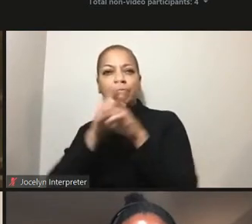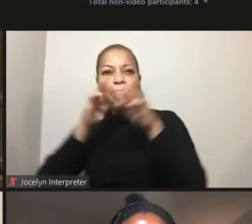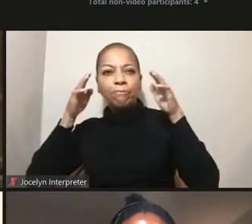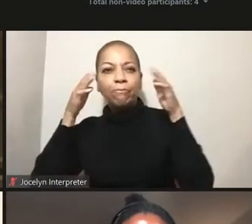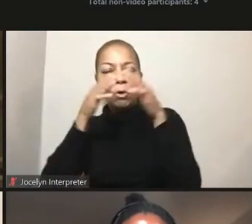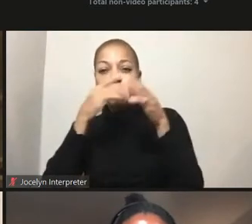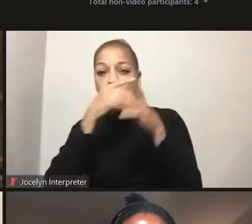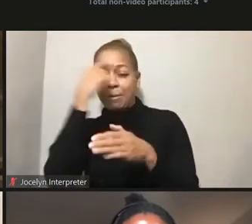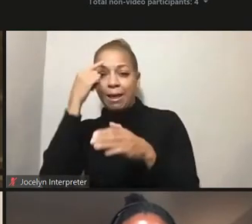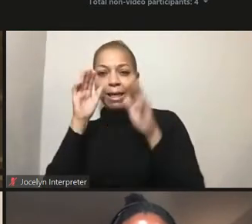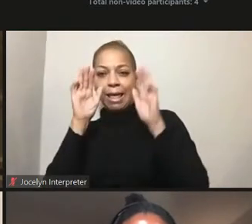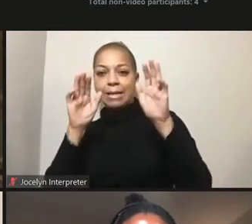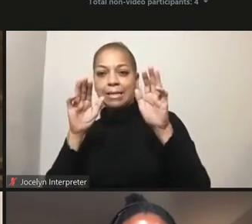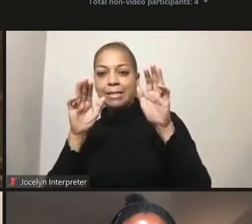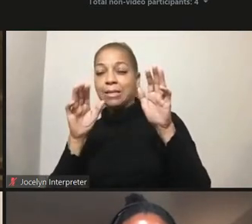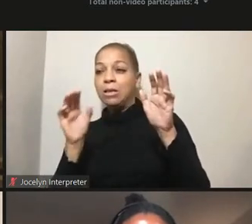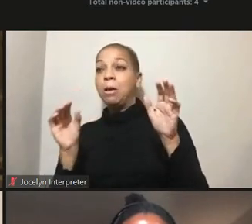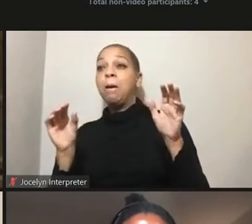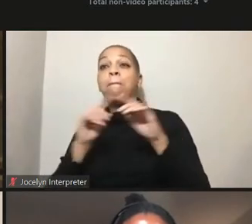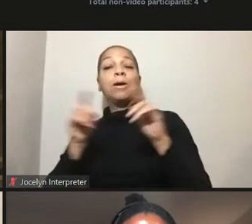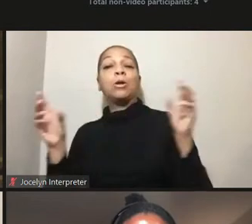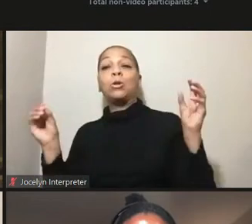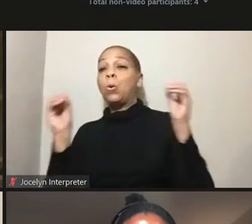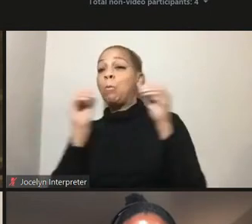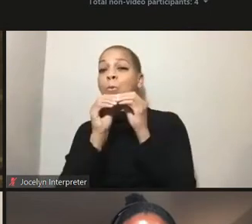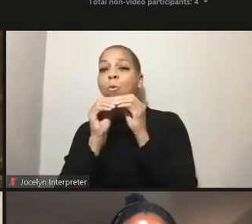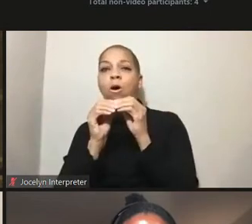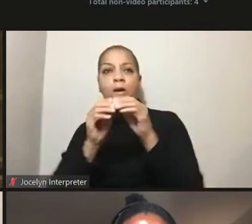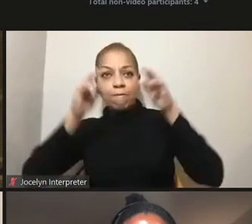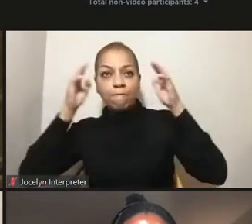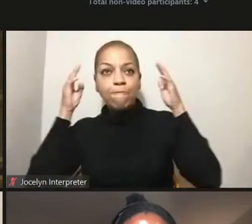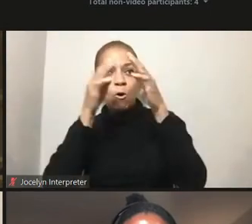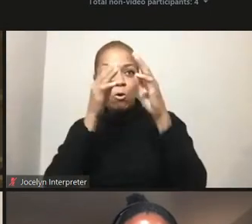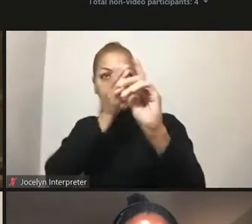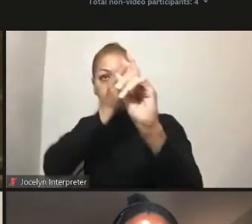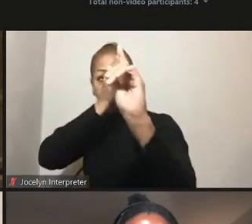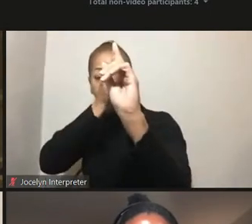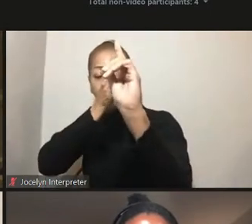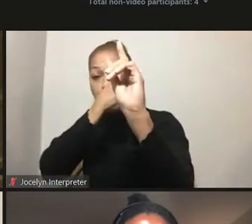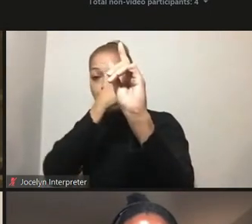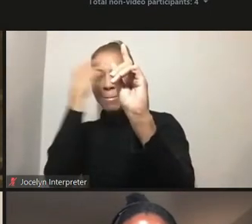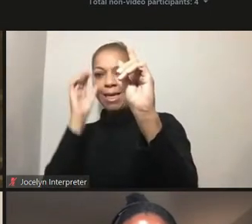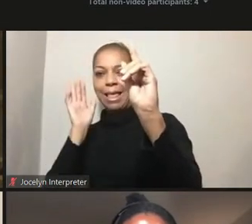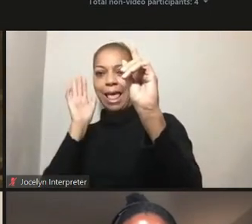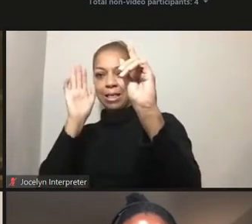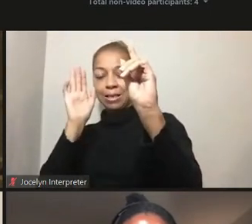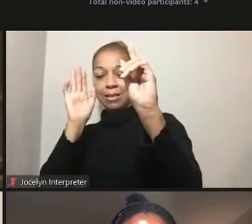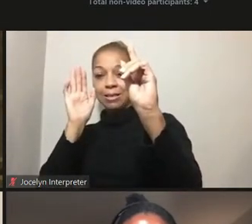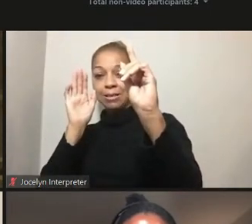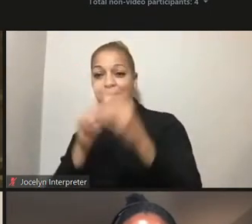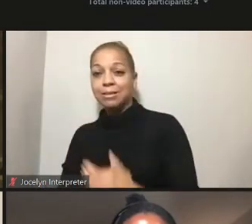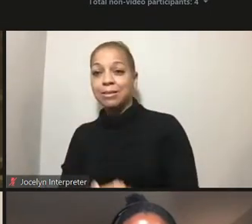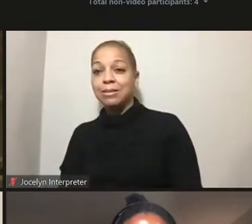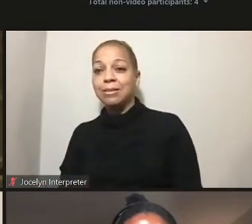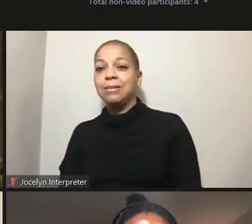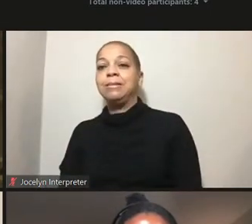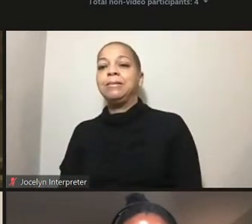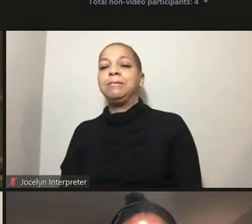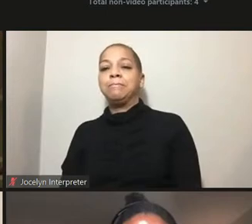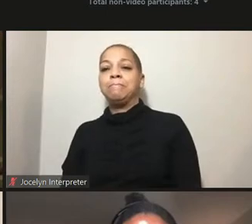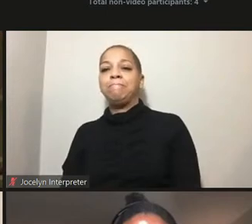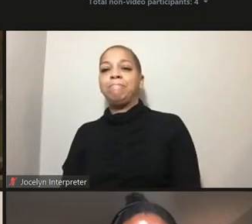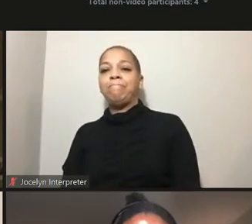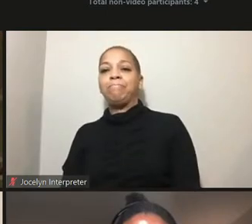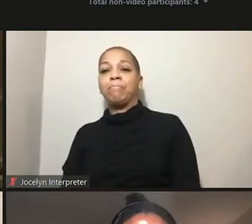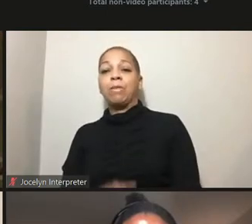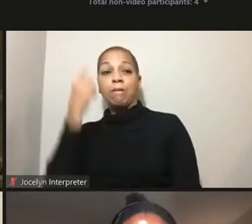but no more. It's time to stand fully in it and for